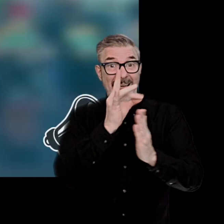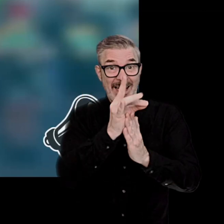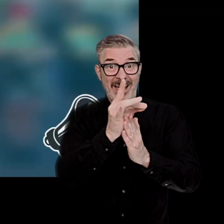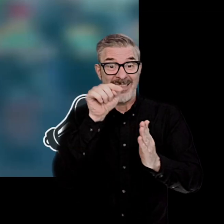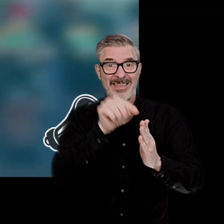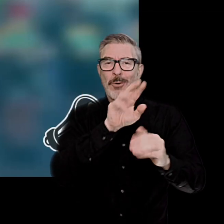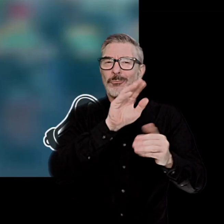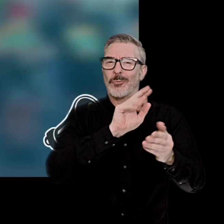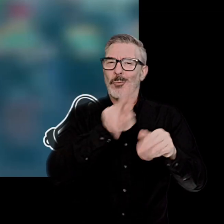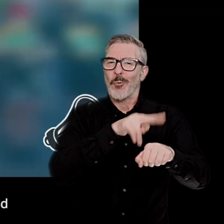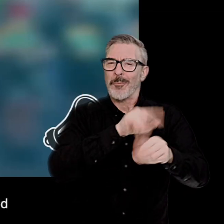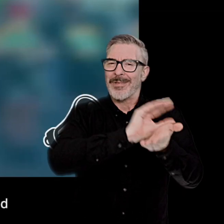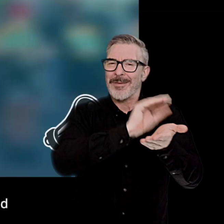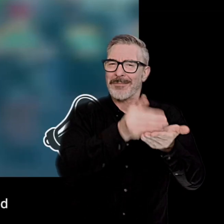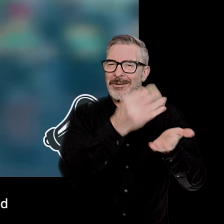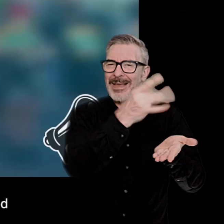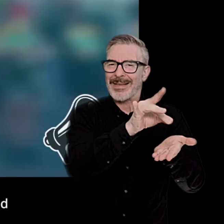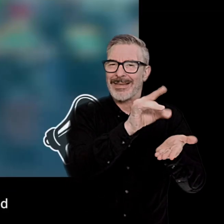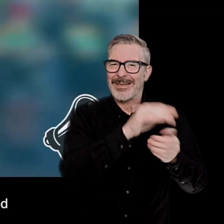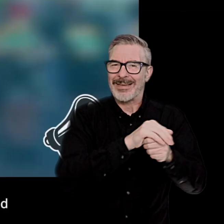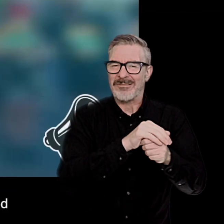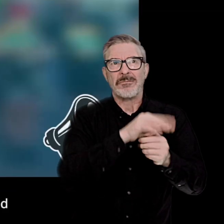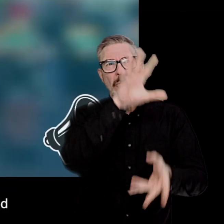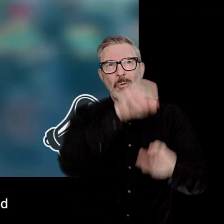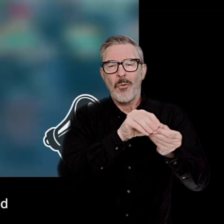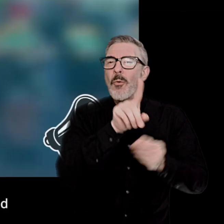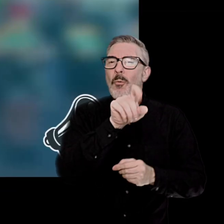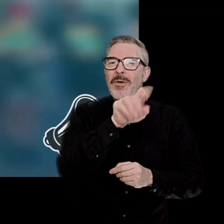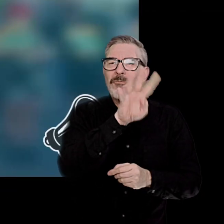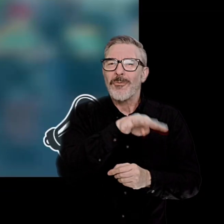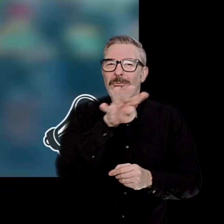So with that, for the first 8 hours, you'd be paid